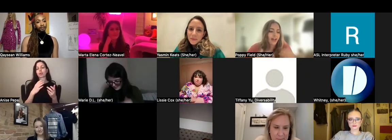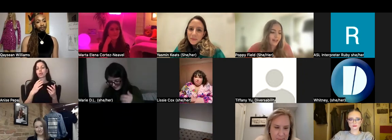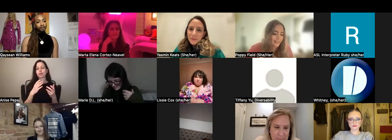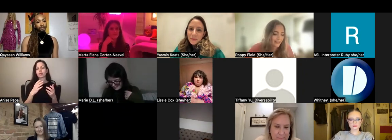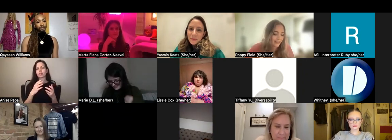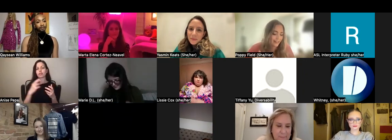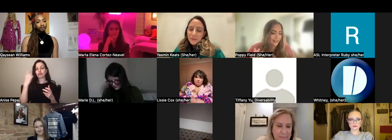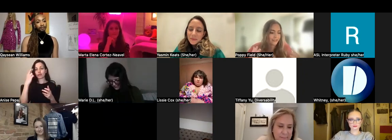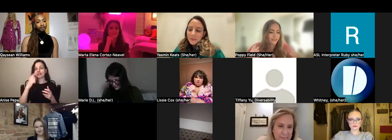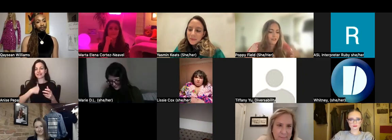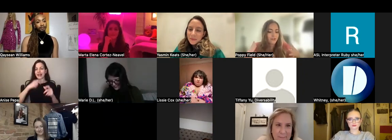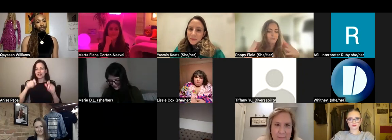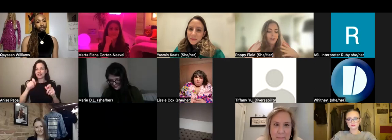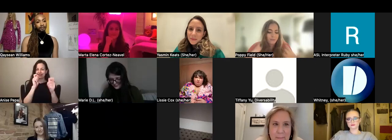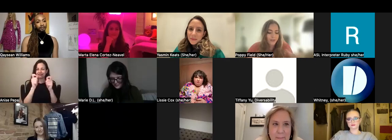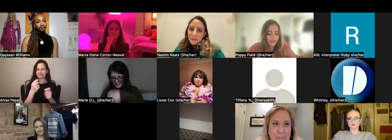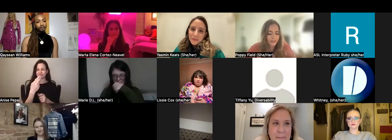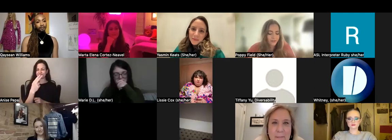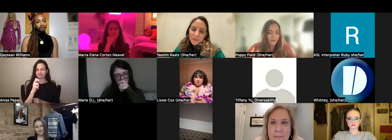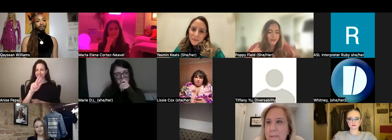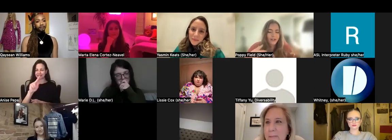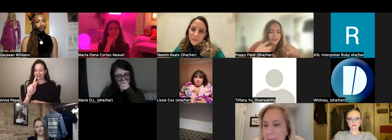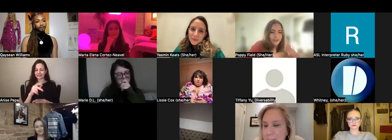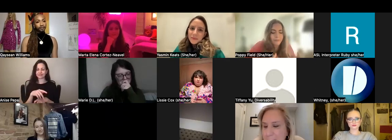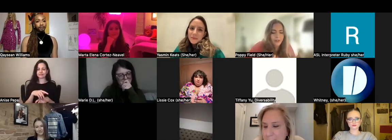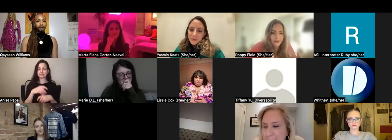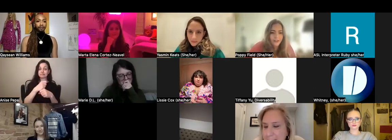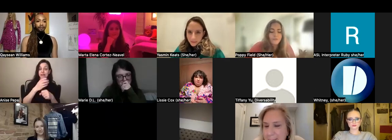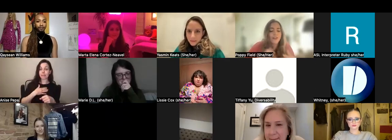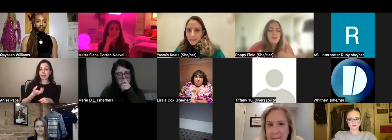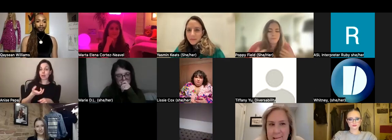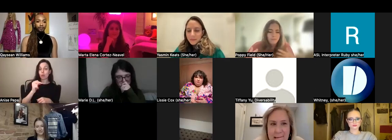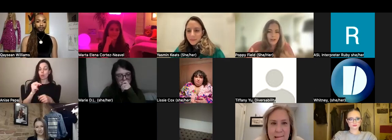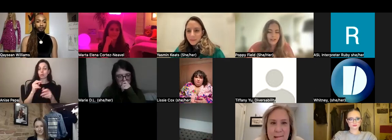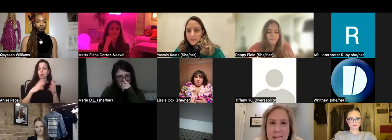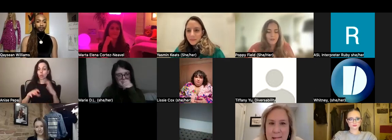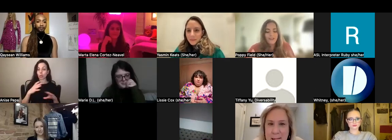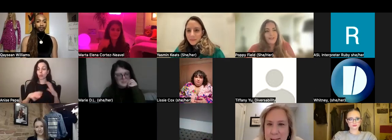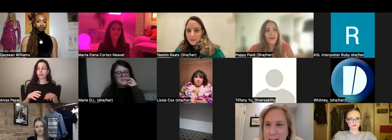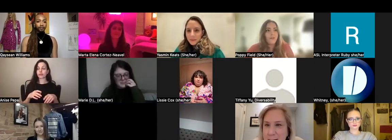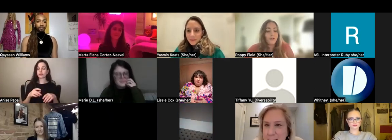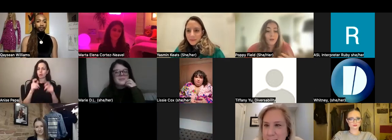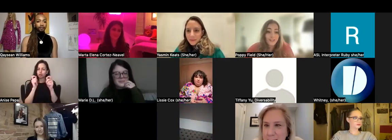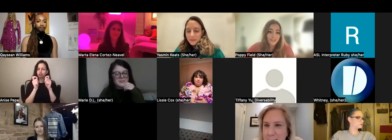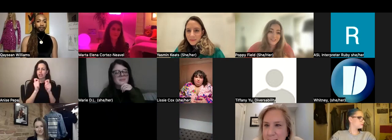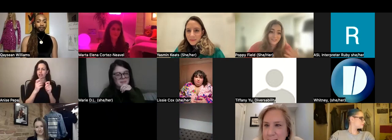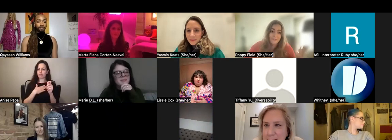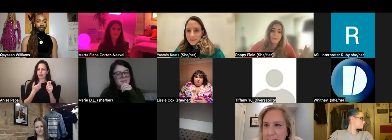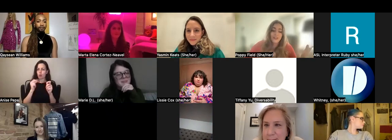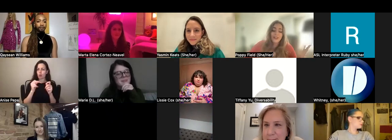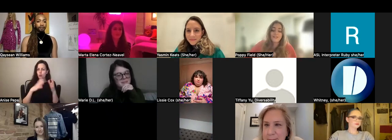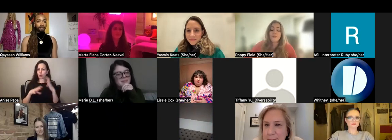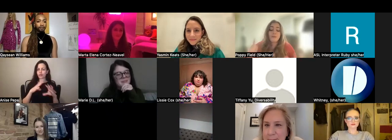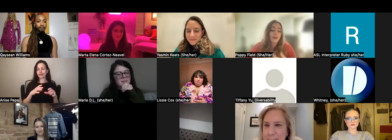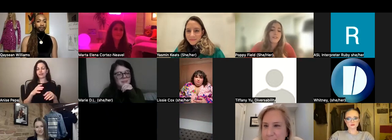I could hack and I could make my own clothing or adjust my own clothing. It was never about buying it for me. I wish that would be